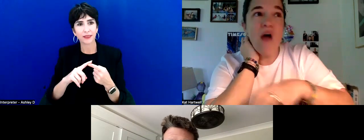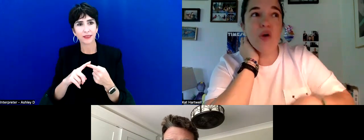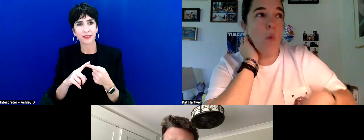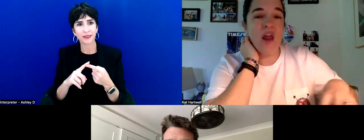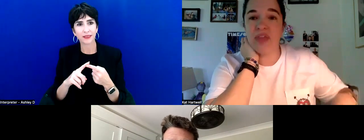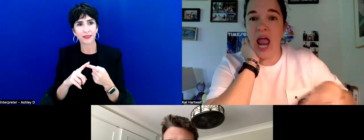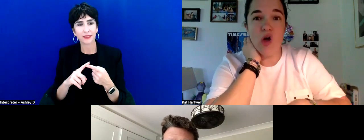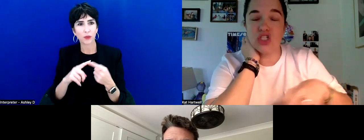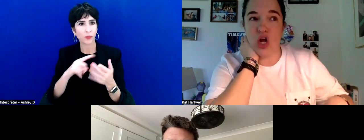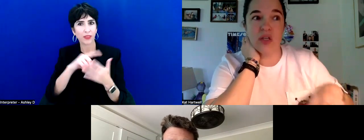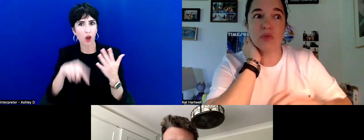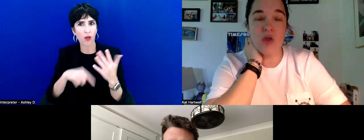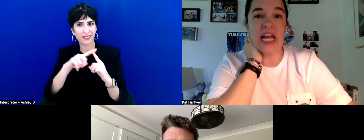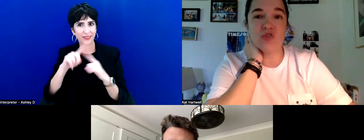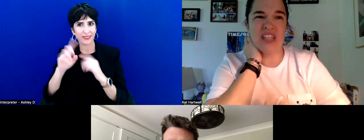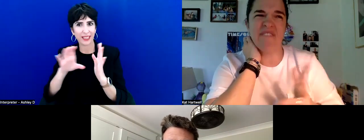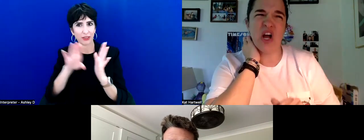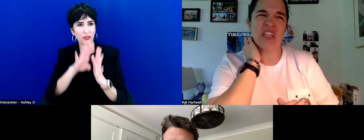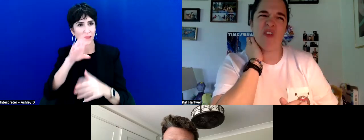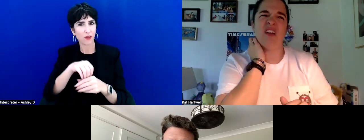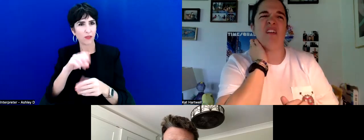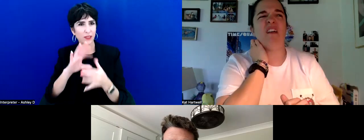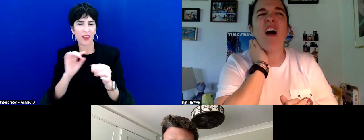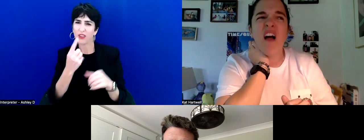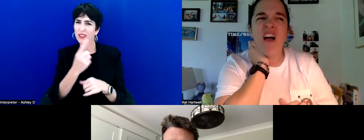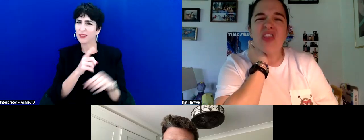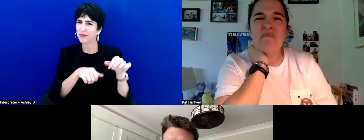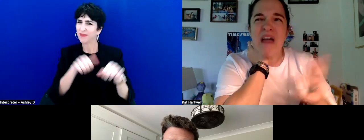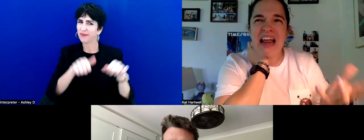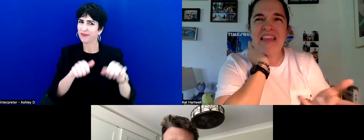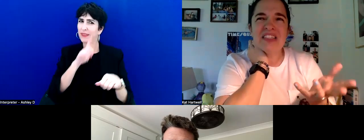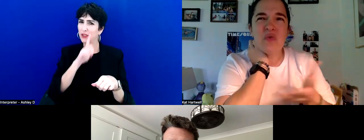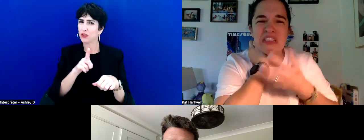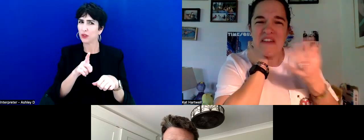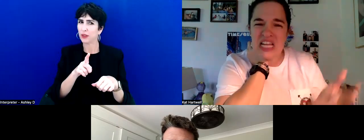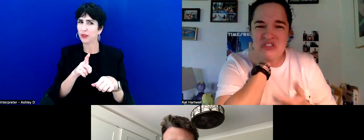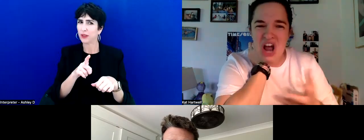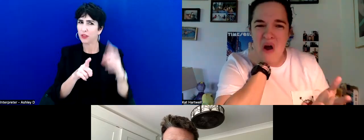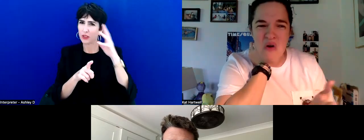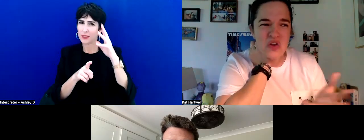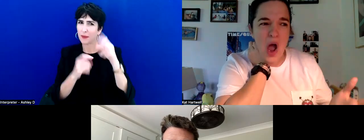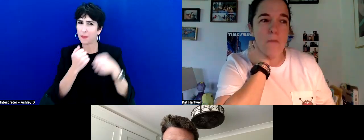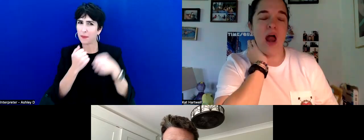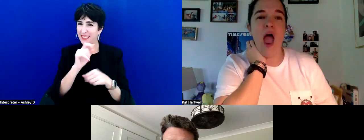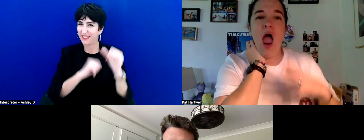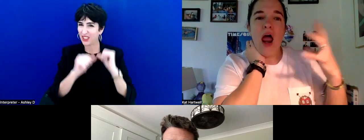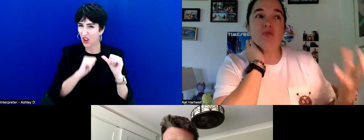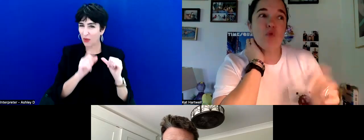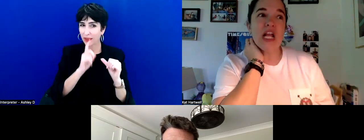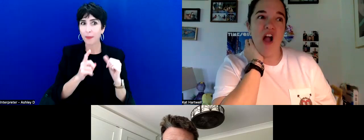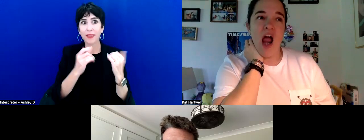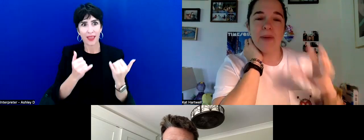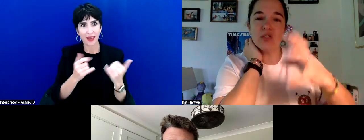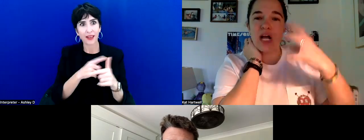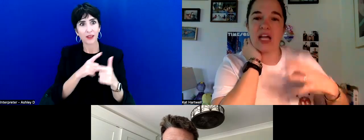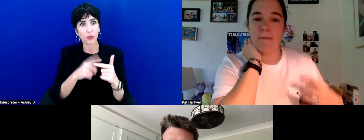It was open one of the characters. They was really interesting at first. I was like, they're making it to a TV show, but